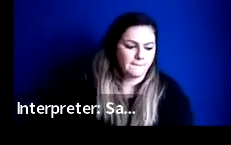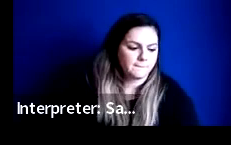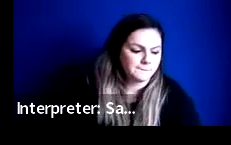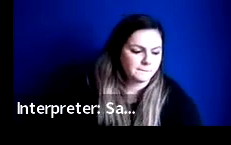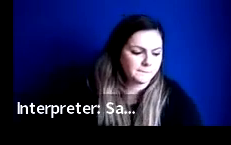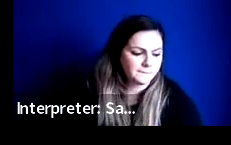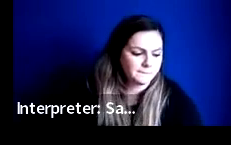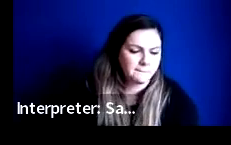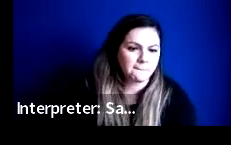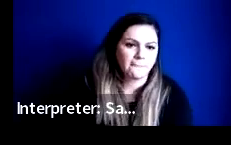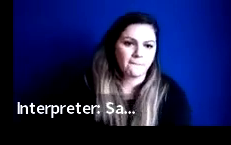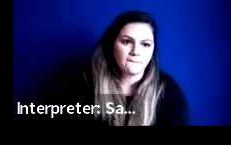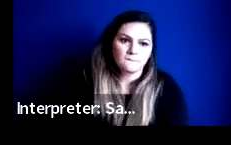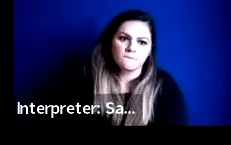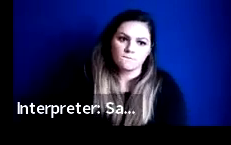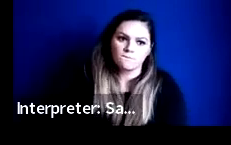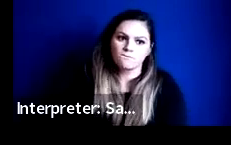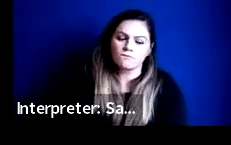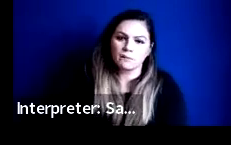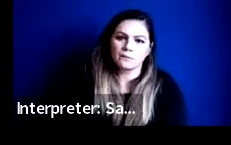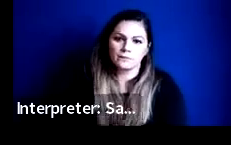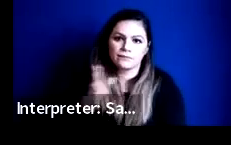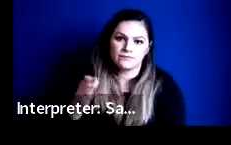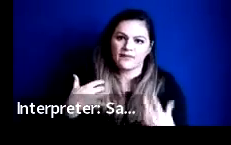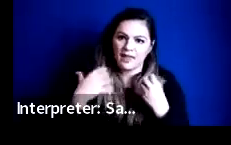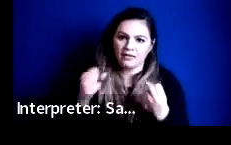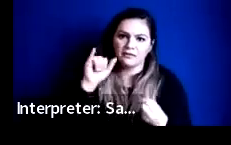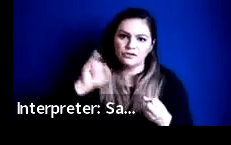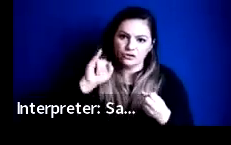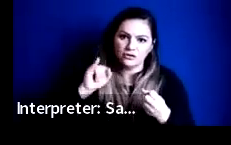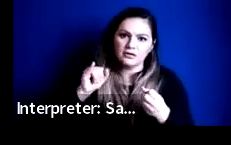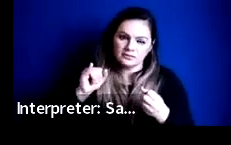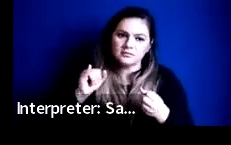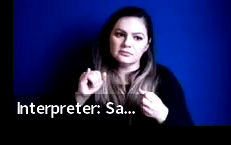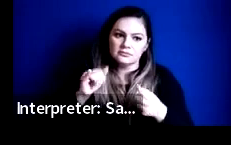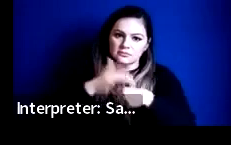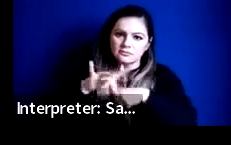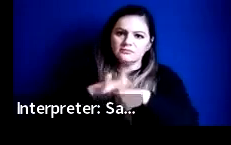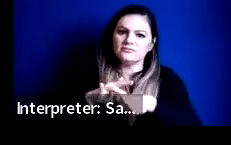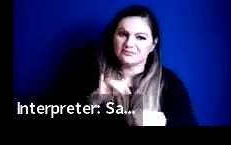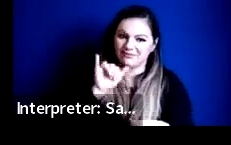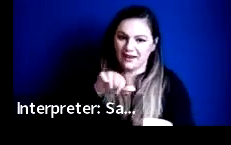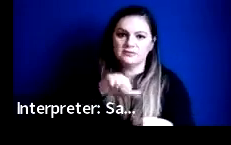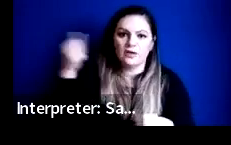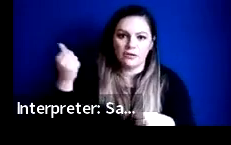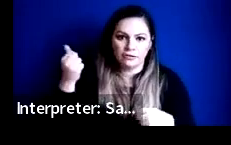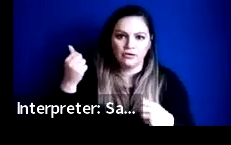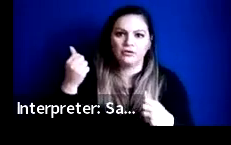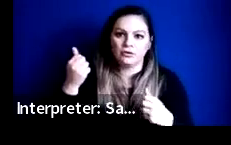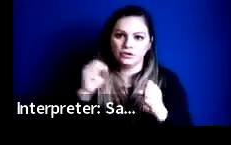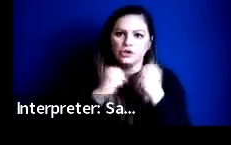When we think about health insurance coverage, it's another kind of indicator of health or a social determinant of health.